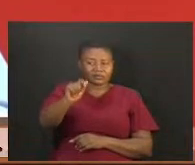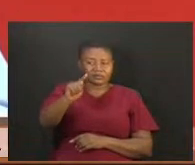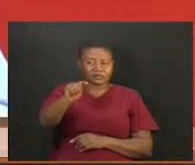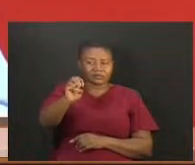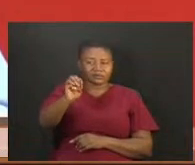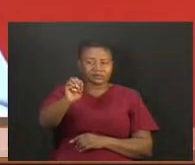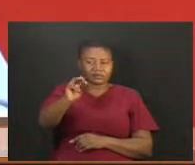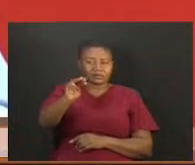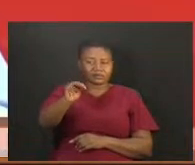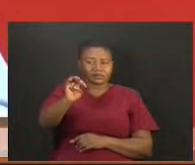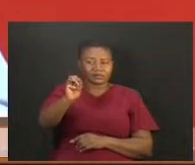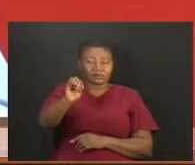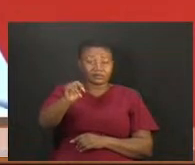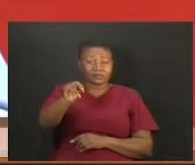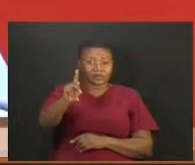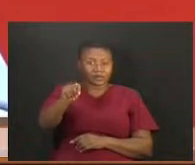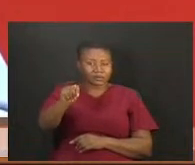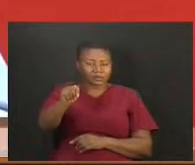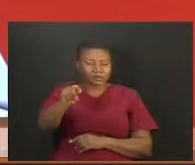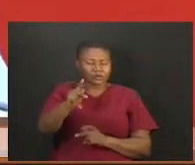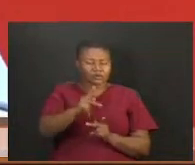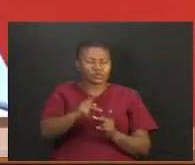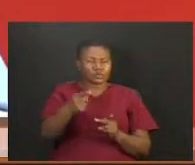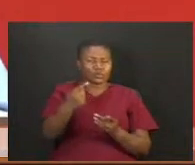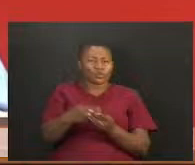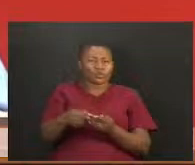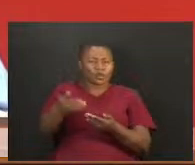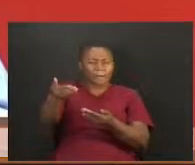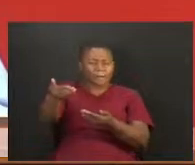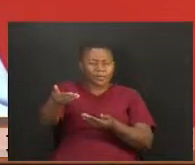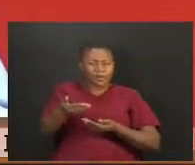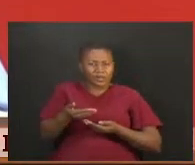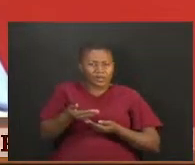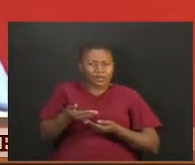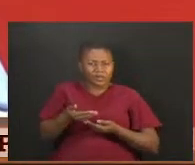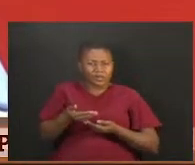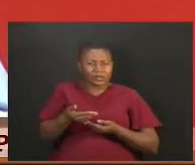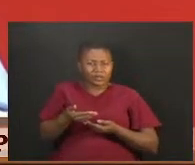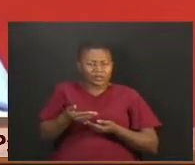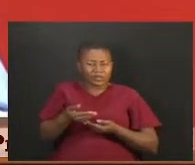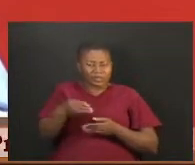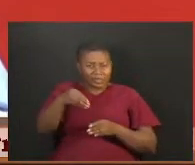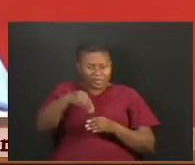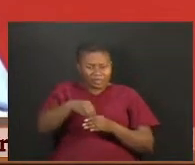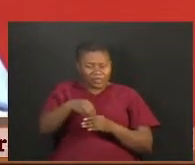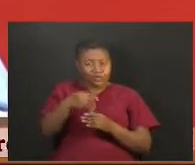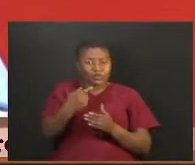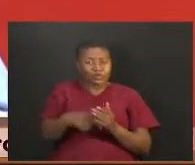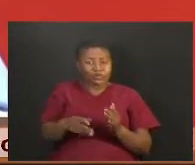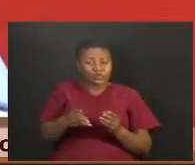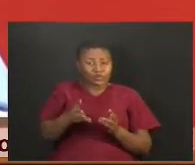And so what they are bringing to us is a statement.